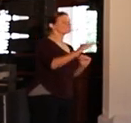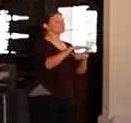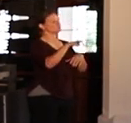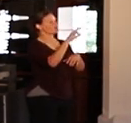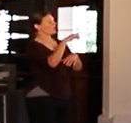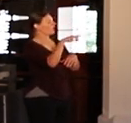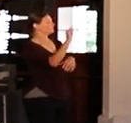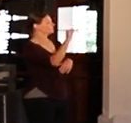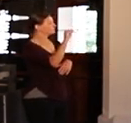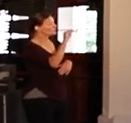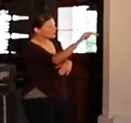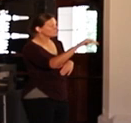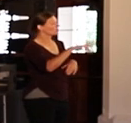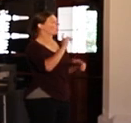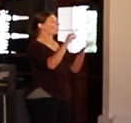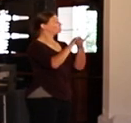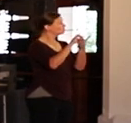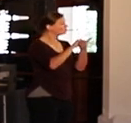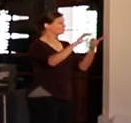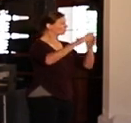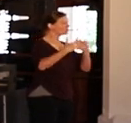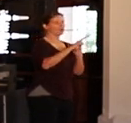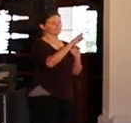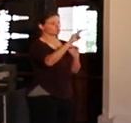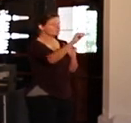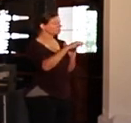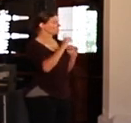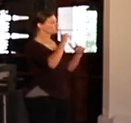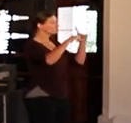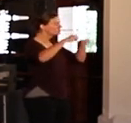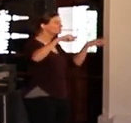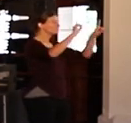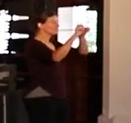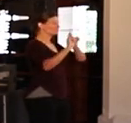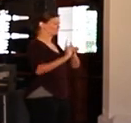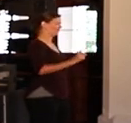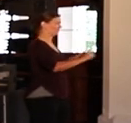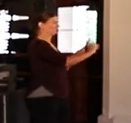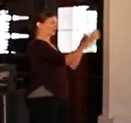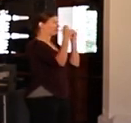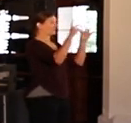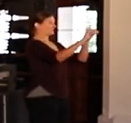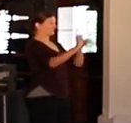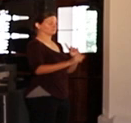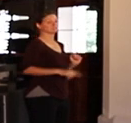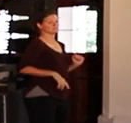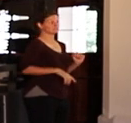Mexico and New York City and Virginia and many beyond that, and of